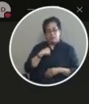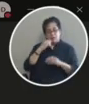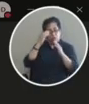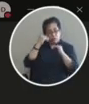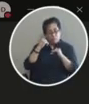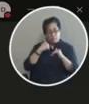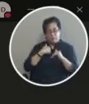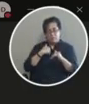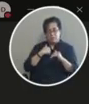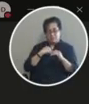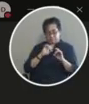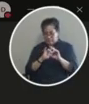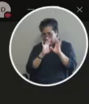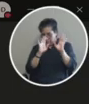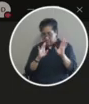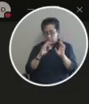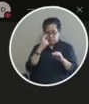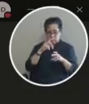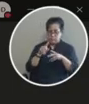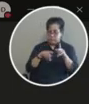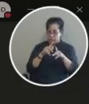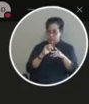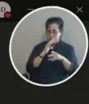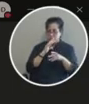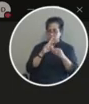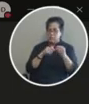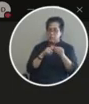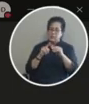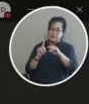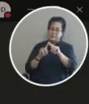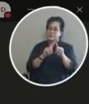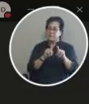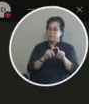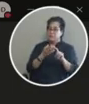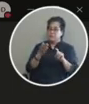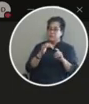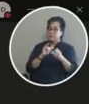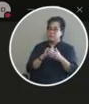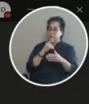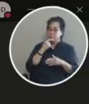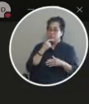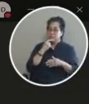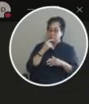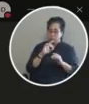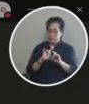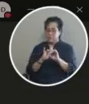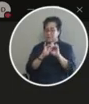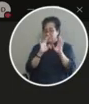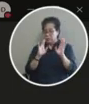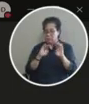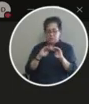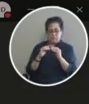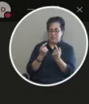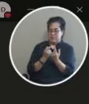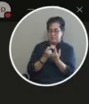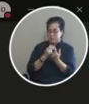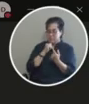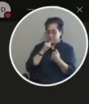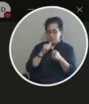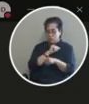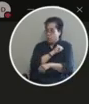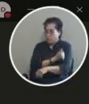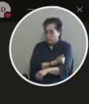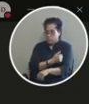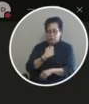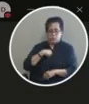cleared all of that up for people who are talking about all the different things that they mentioned. To be very clear, the council has not authorized and